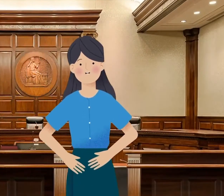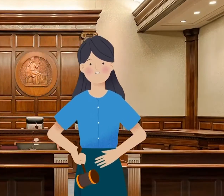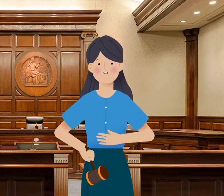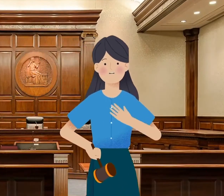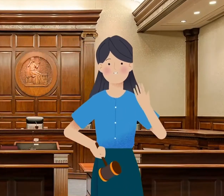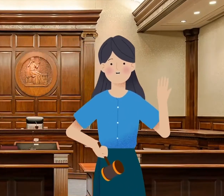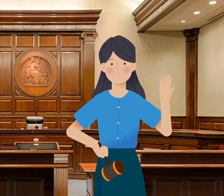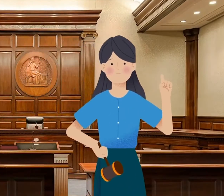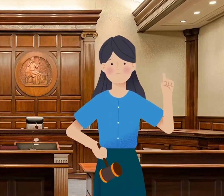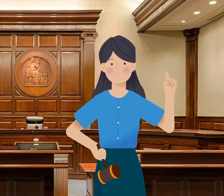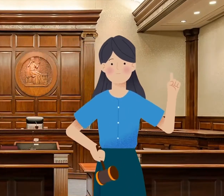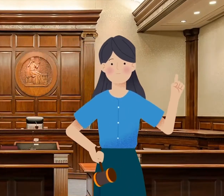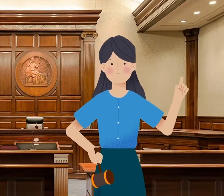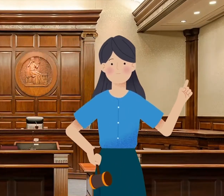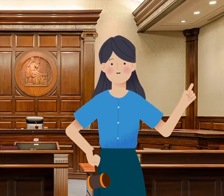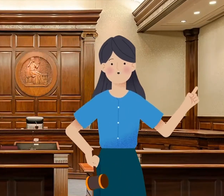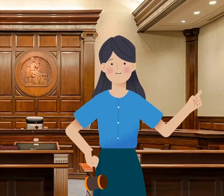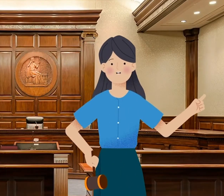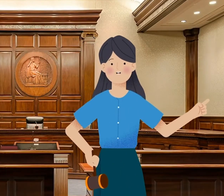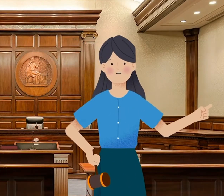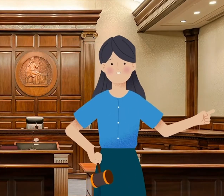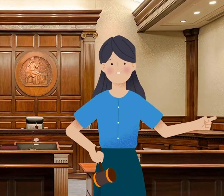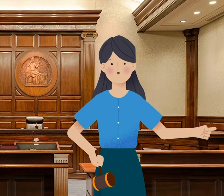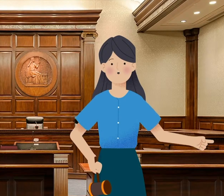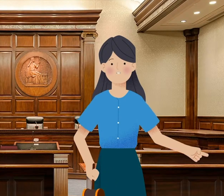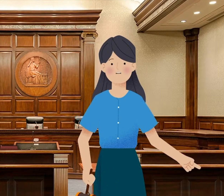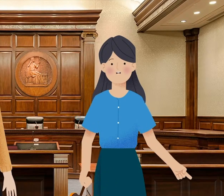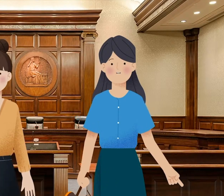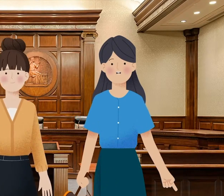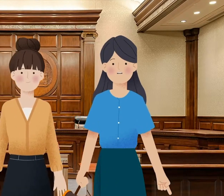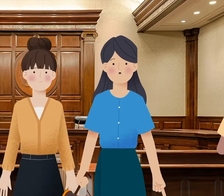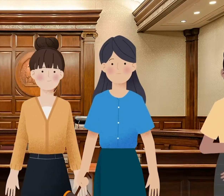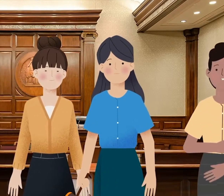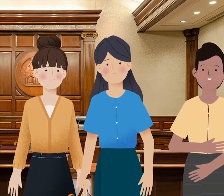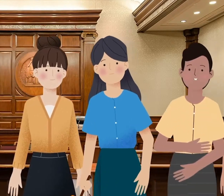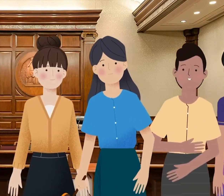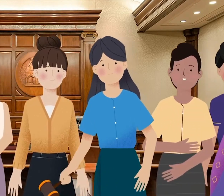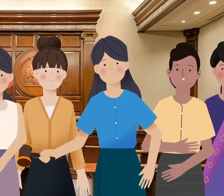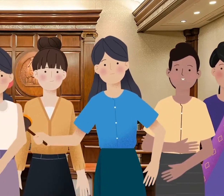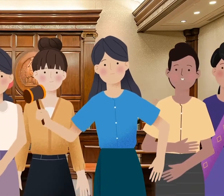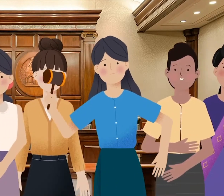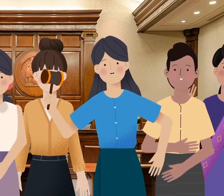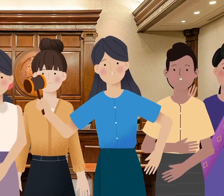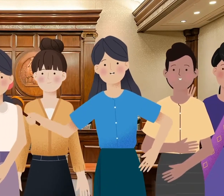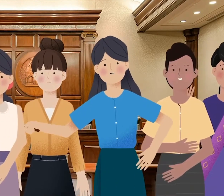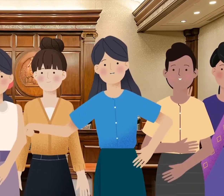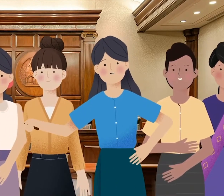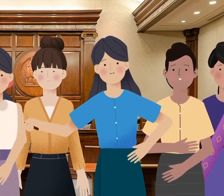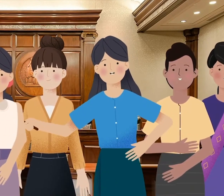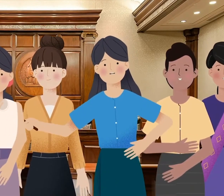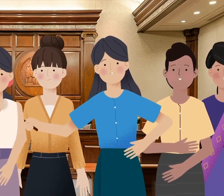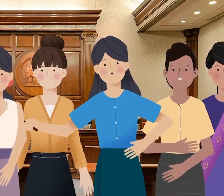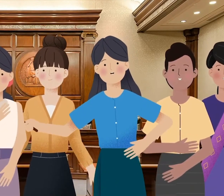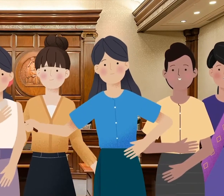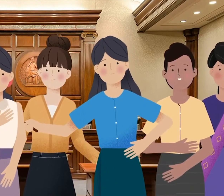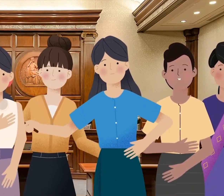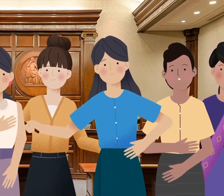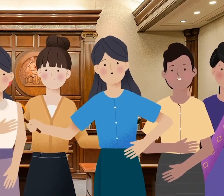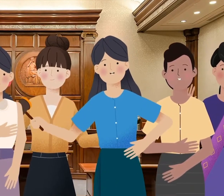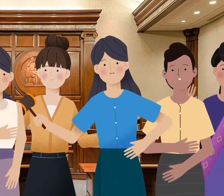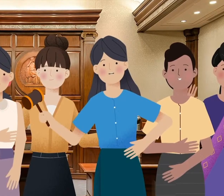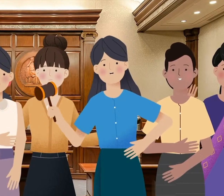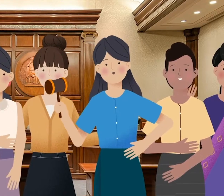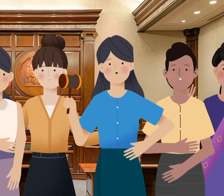protected and respected, with supportive laws and policies. Young people have a need to be